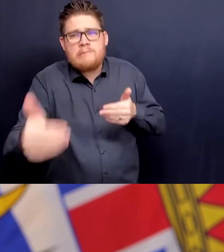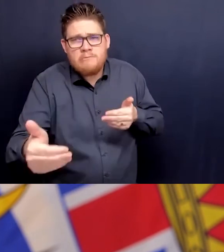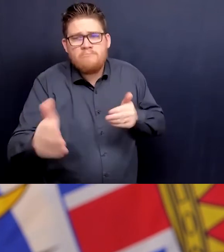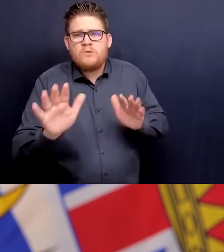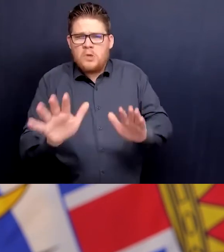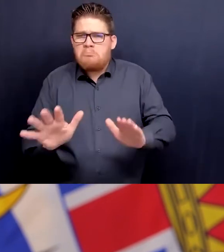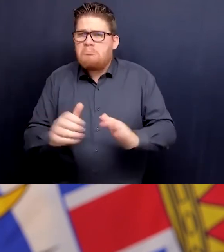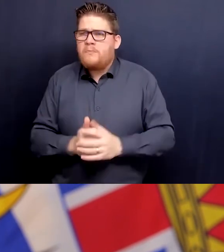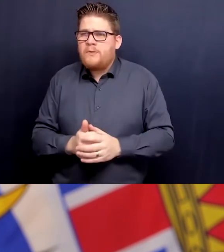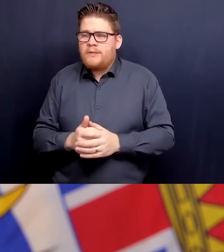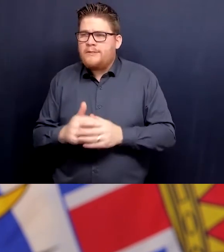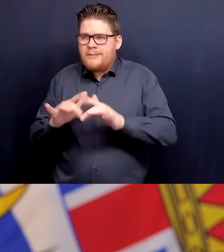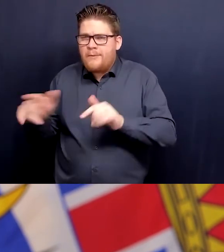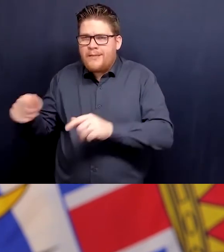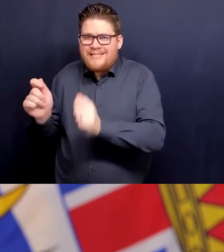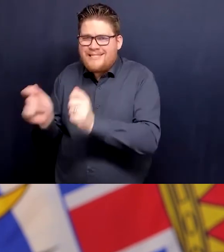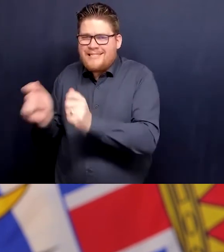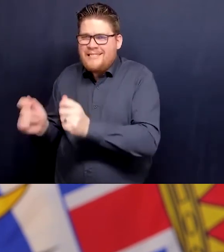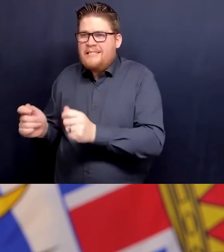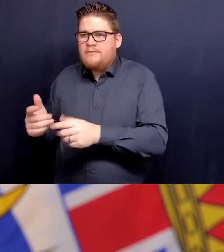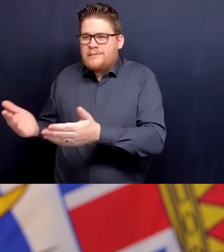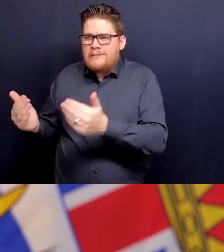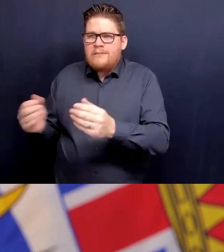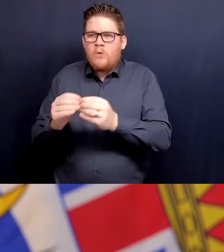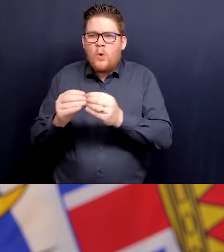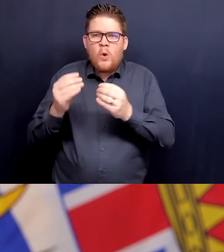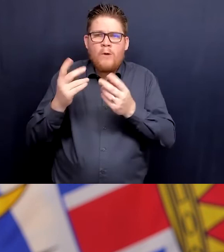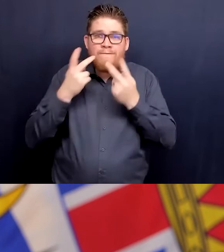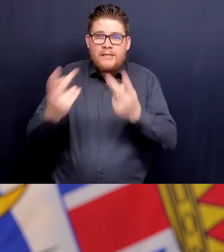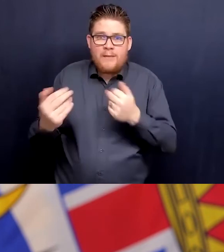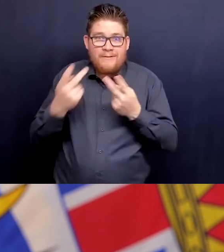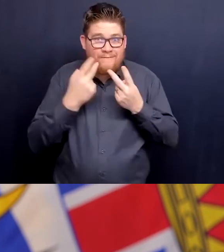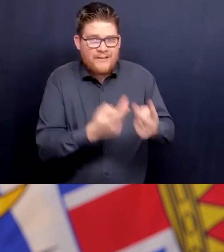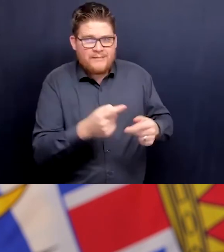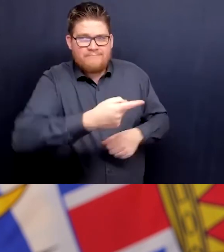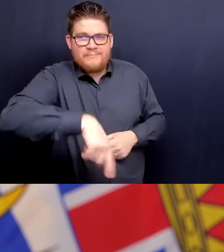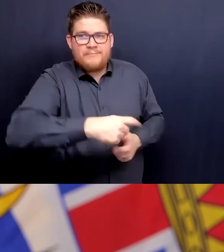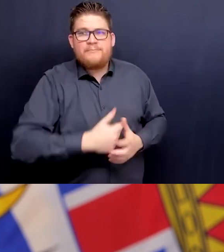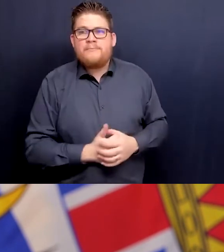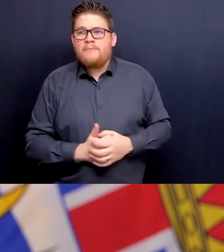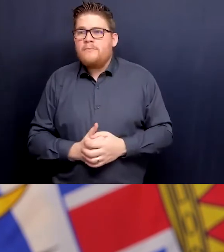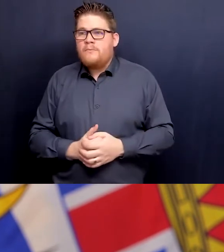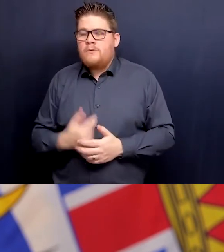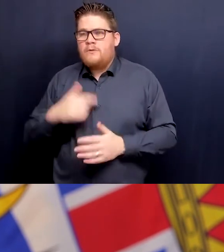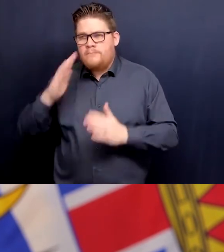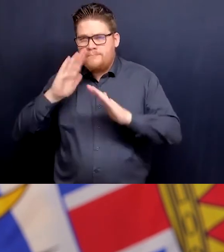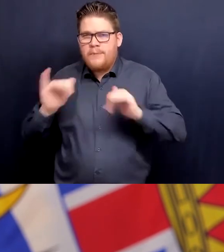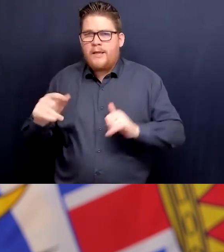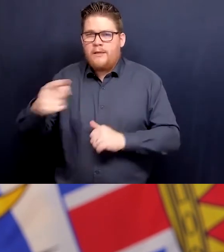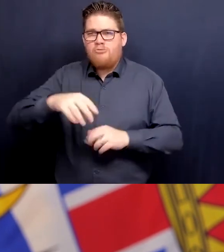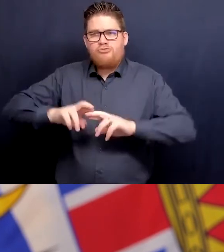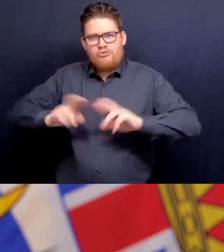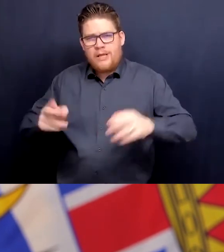to cope with larger numbers of visitors coming in. But the expectation is that it will be by next Friday,